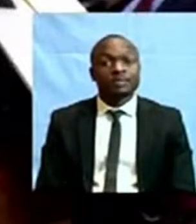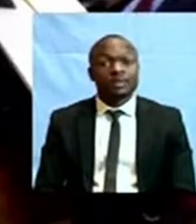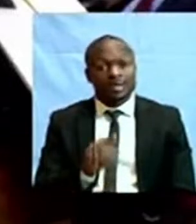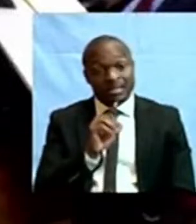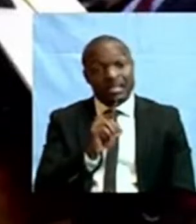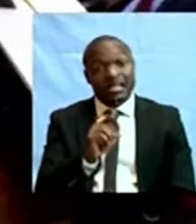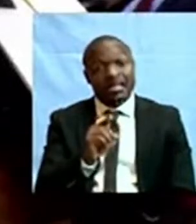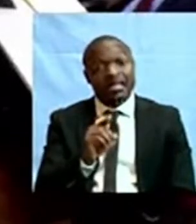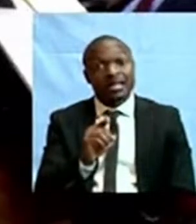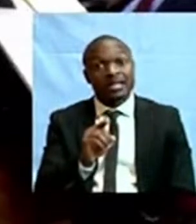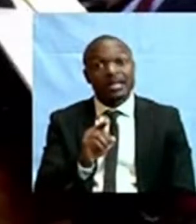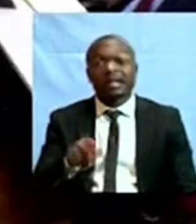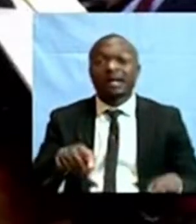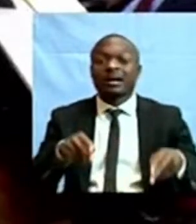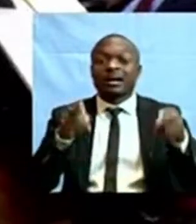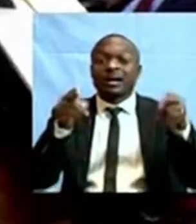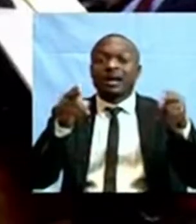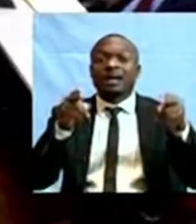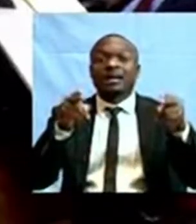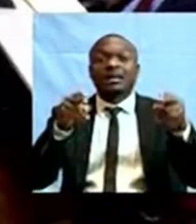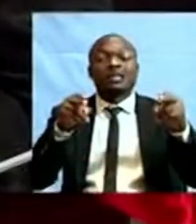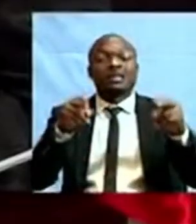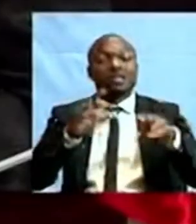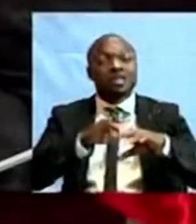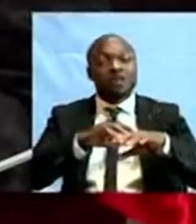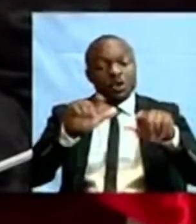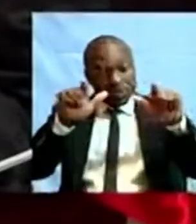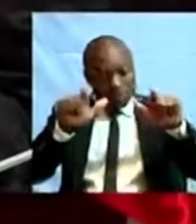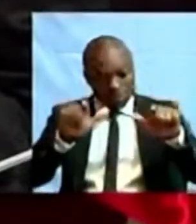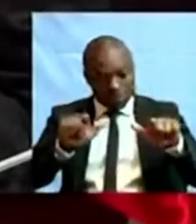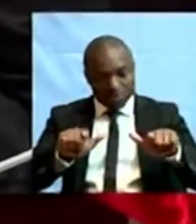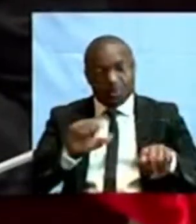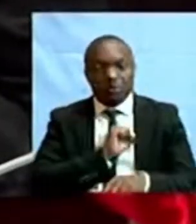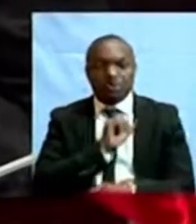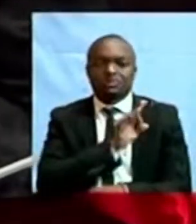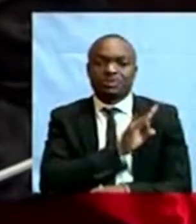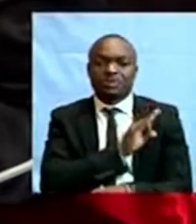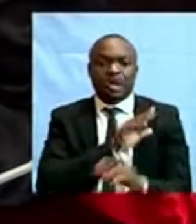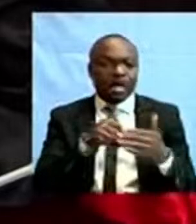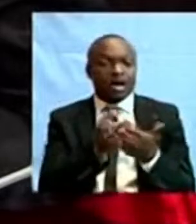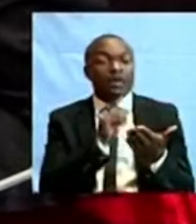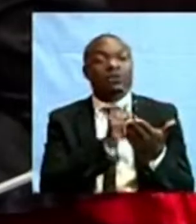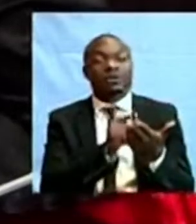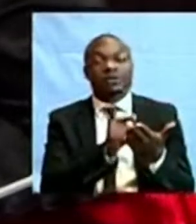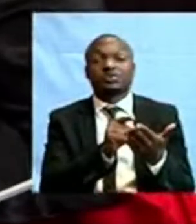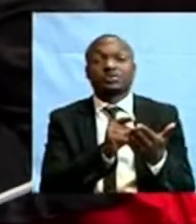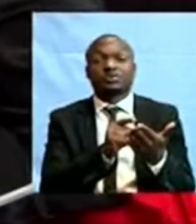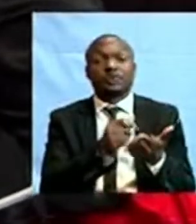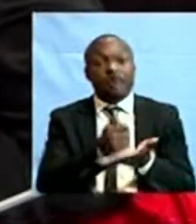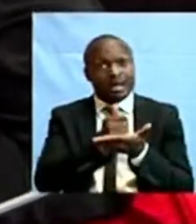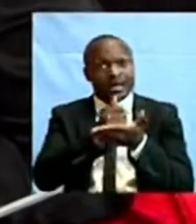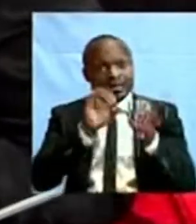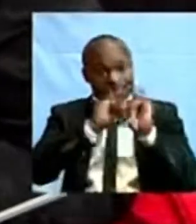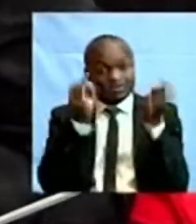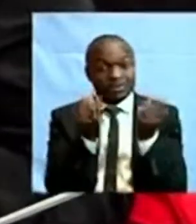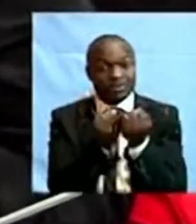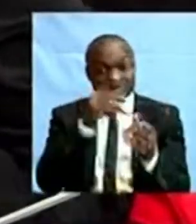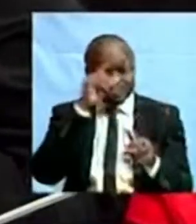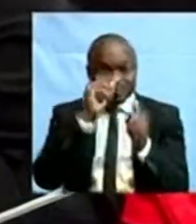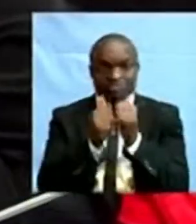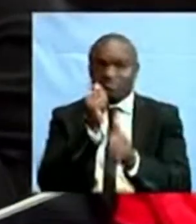highly understaffed and underfunded. So you asked to say how can we help these institutions. We could also look into the system